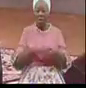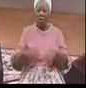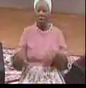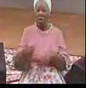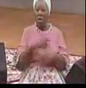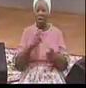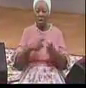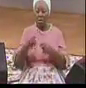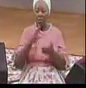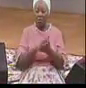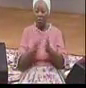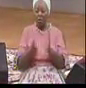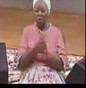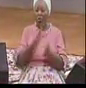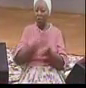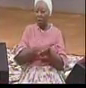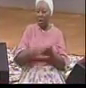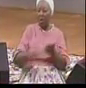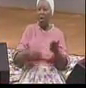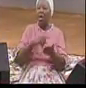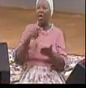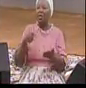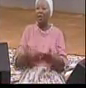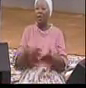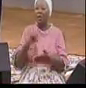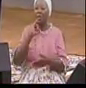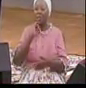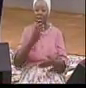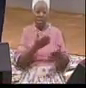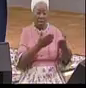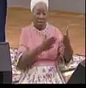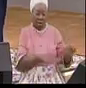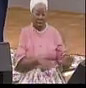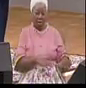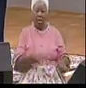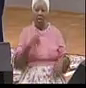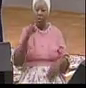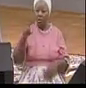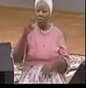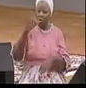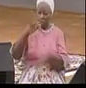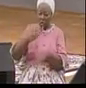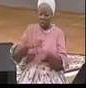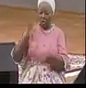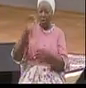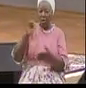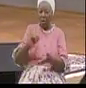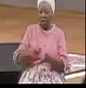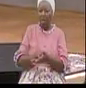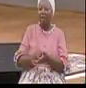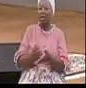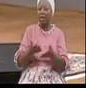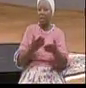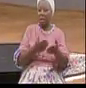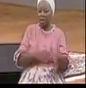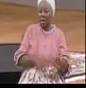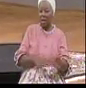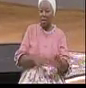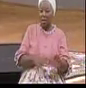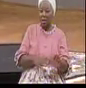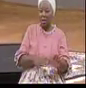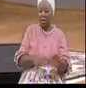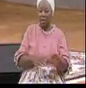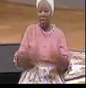clean. This is dead. You touch that dead